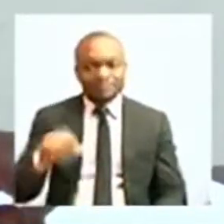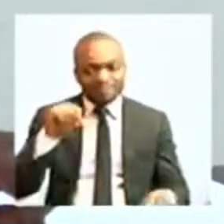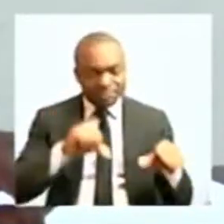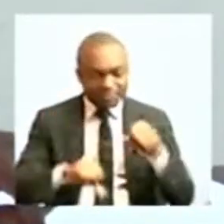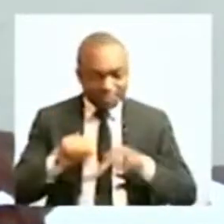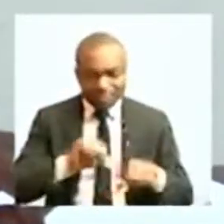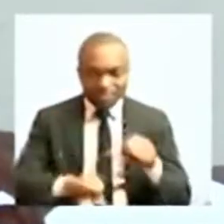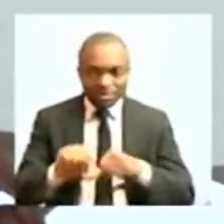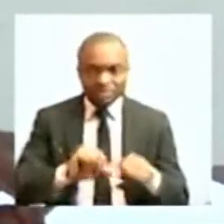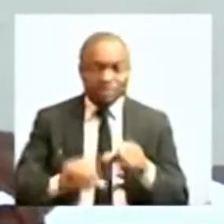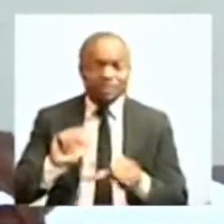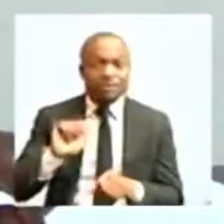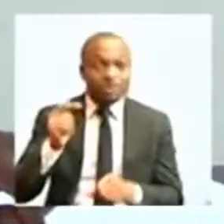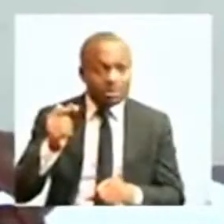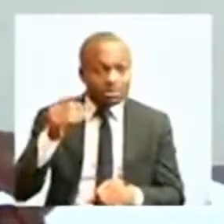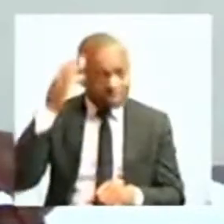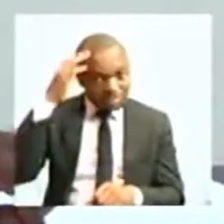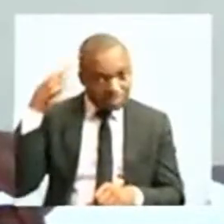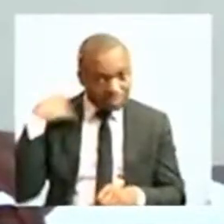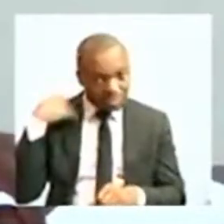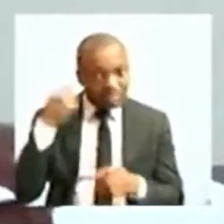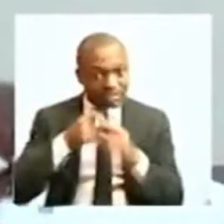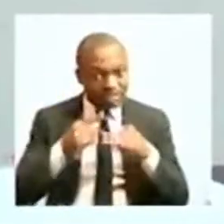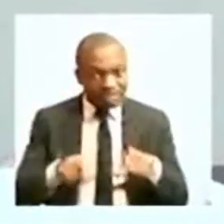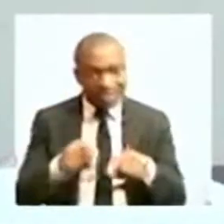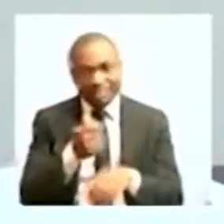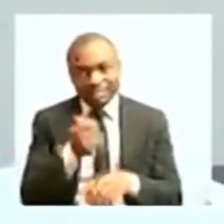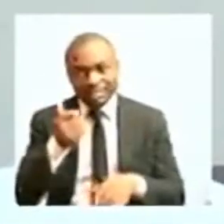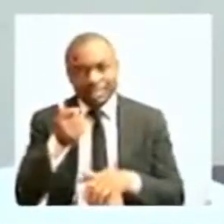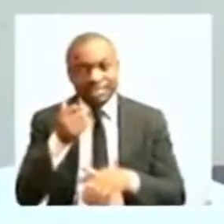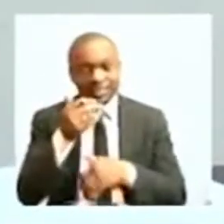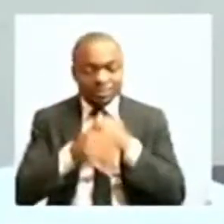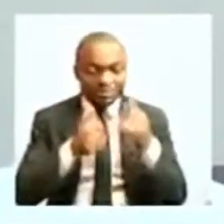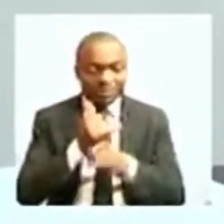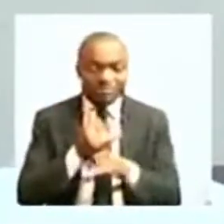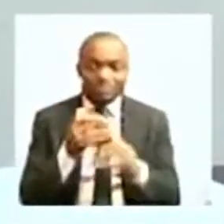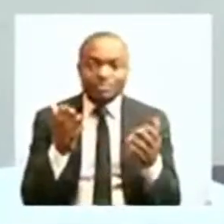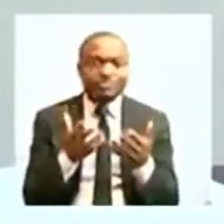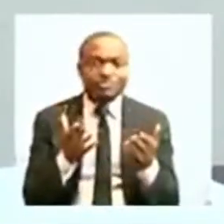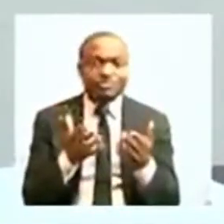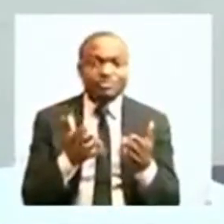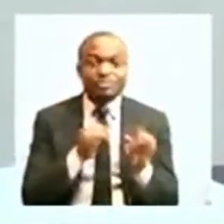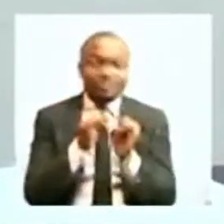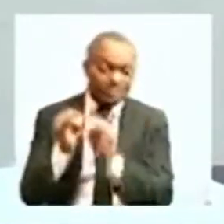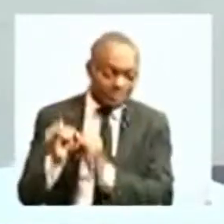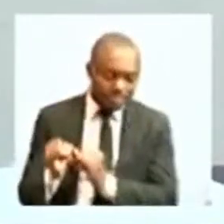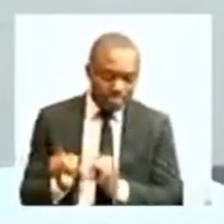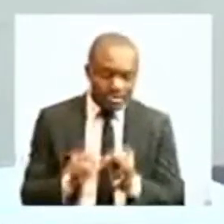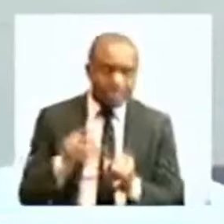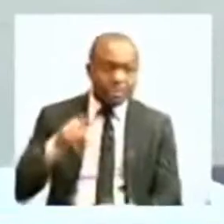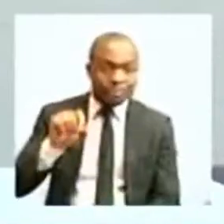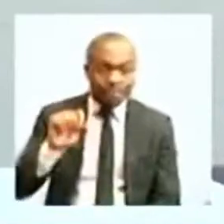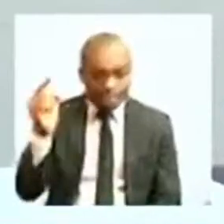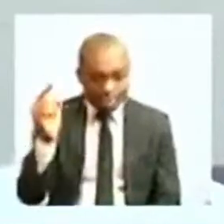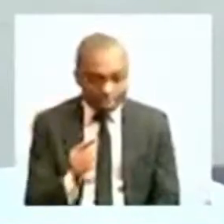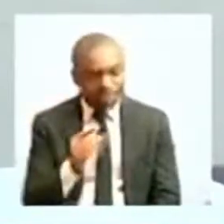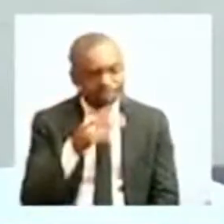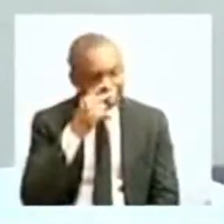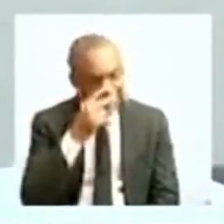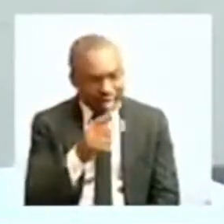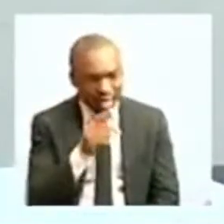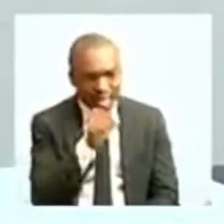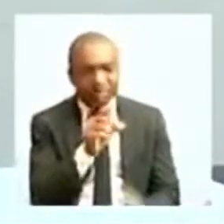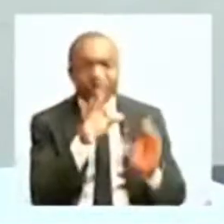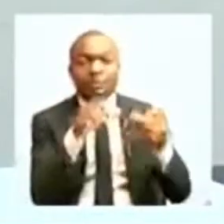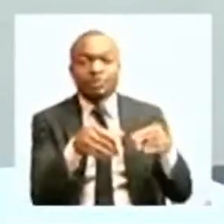office are done the other year. Nothing is implemented. Now they will come and tell you, oh, PS, come and see. That